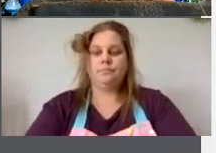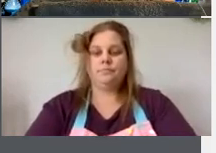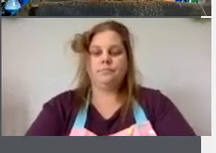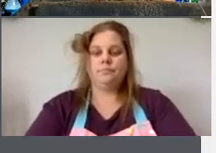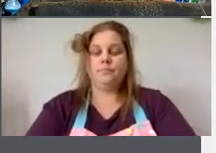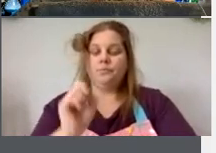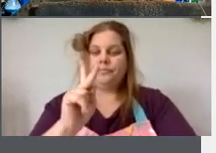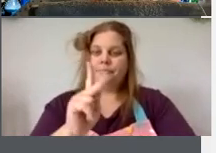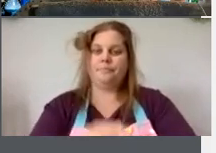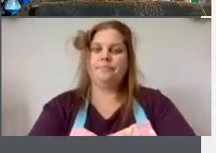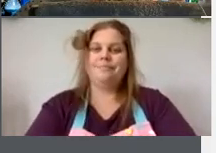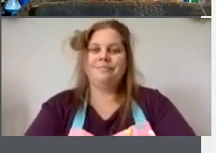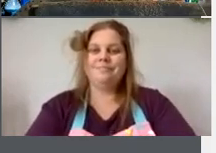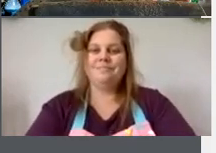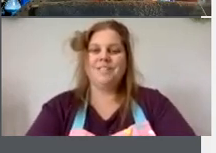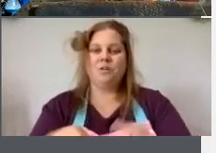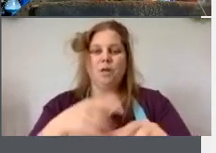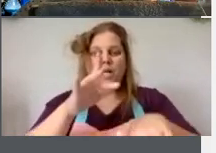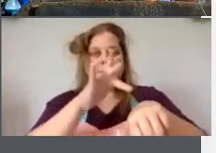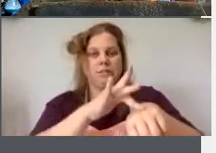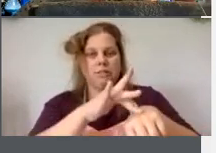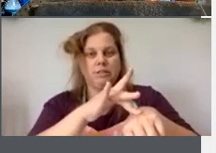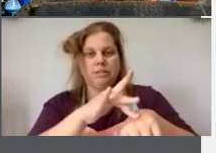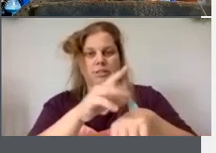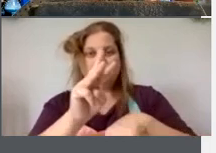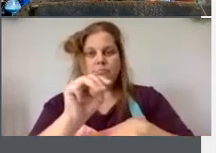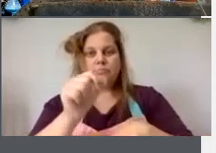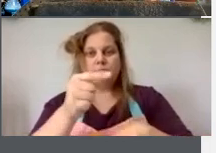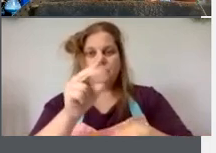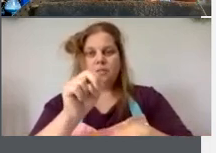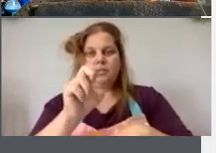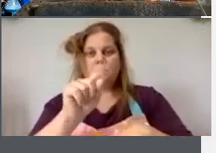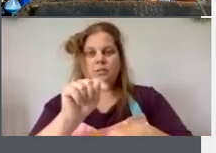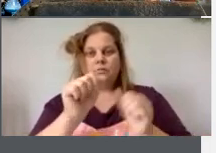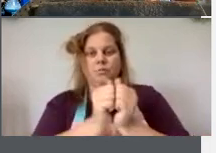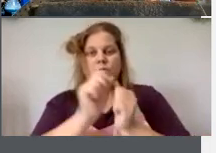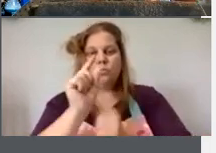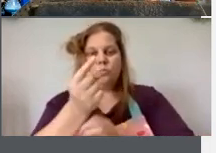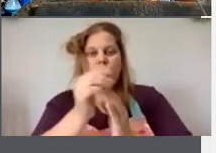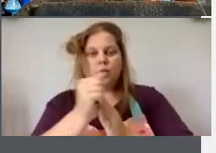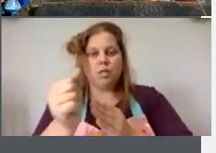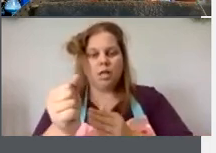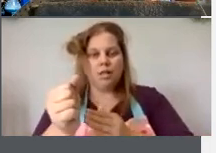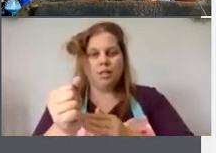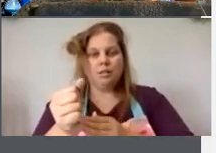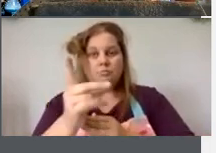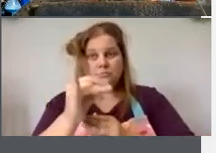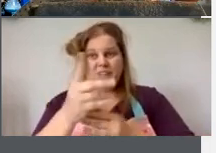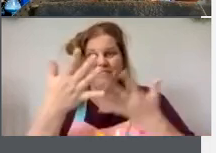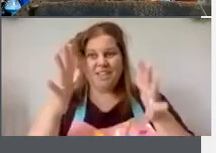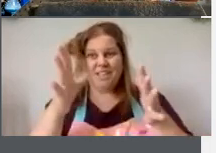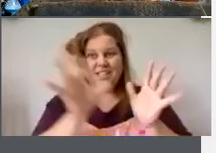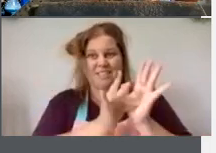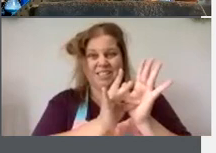Okay. When I touch the magnet with my $1 bill, did it stick?